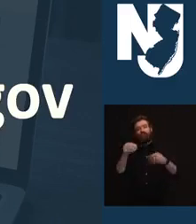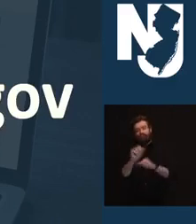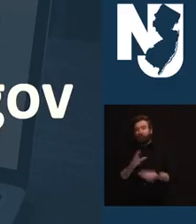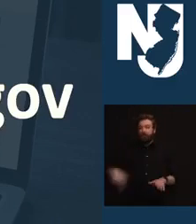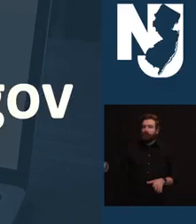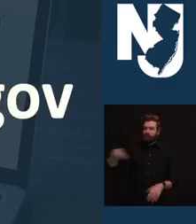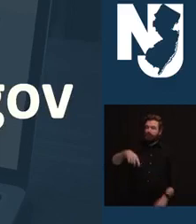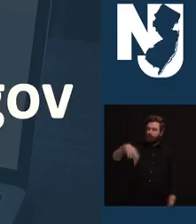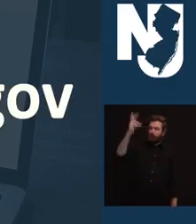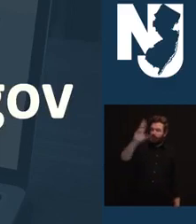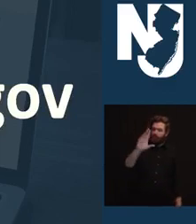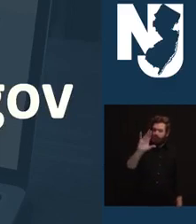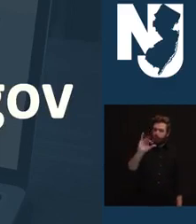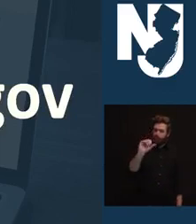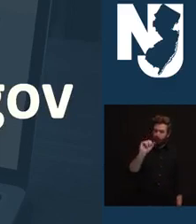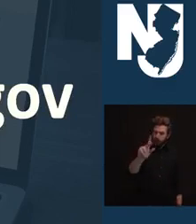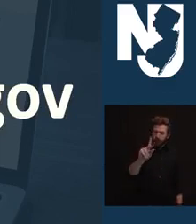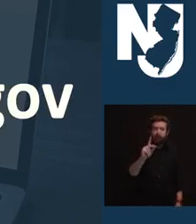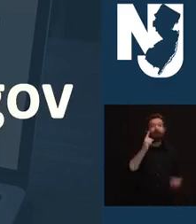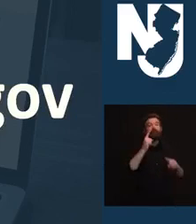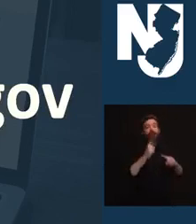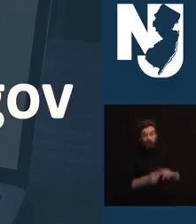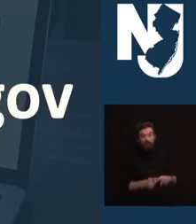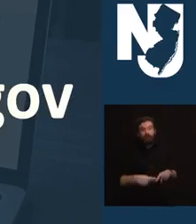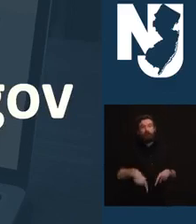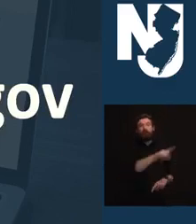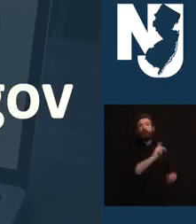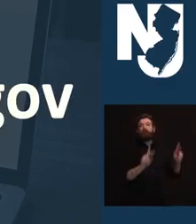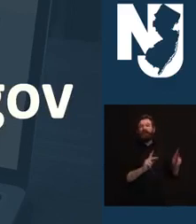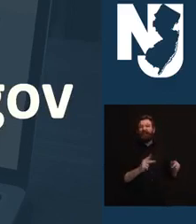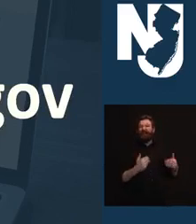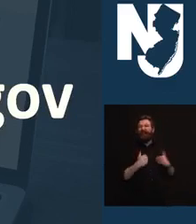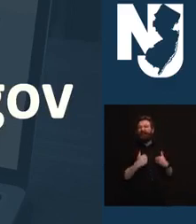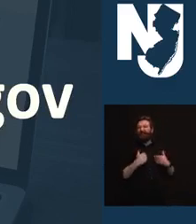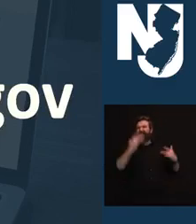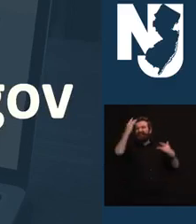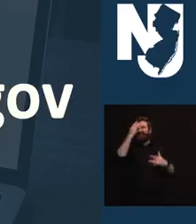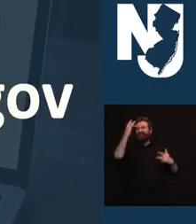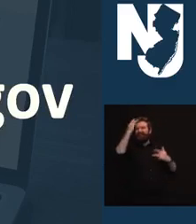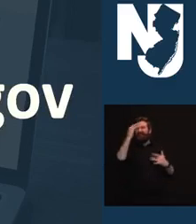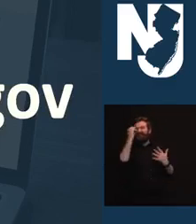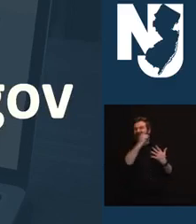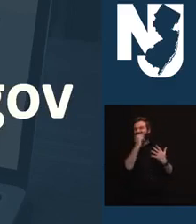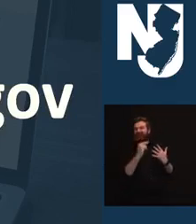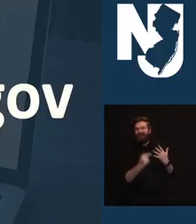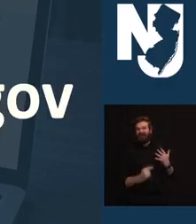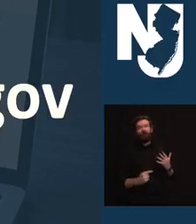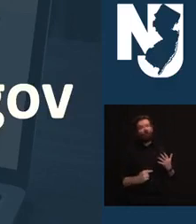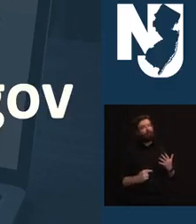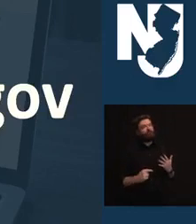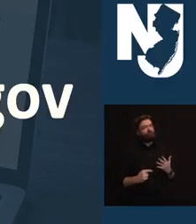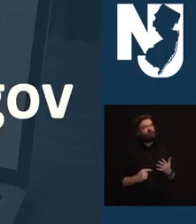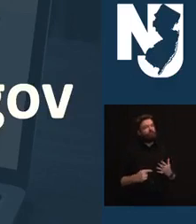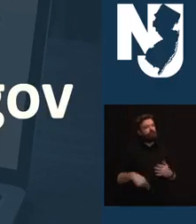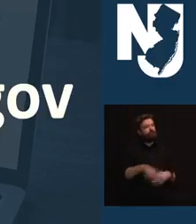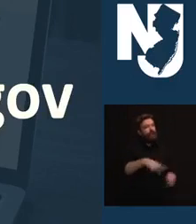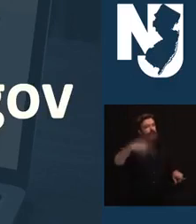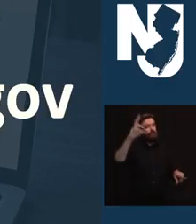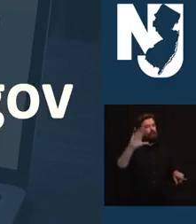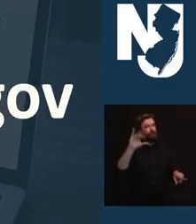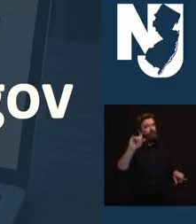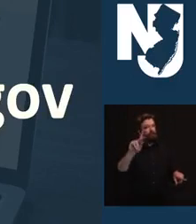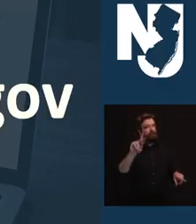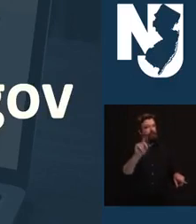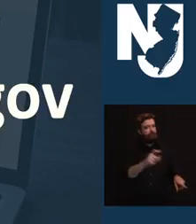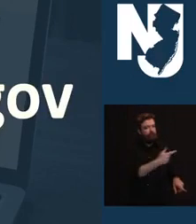conditions. What we need to end this divisive and unproductive debate, and this will solve all of the